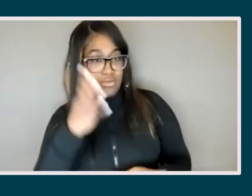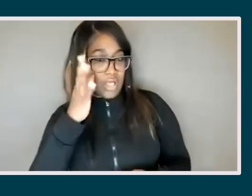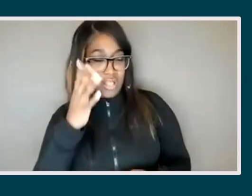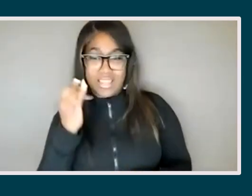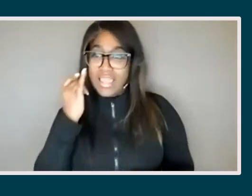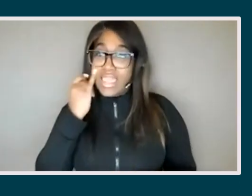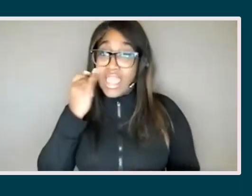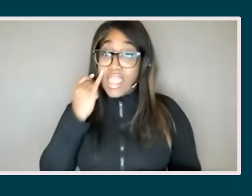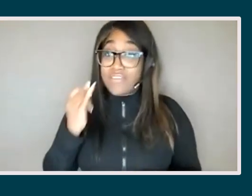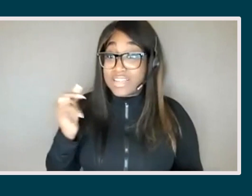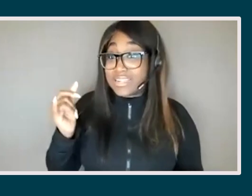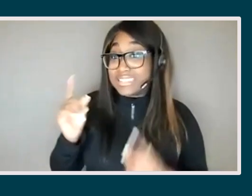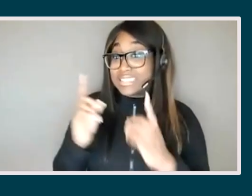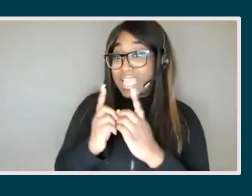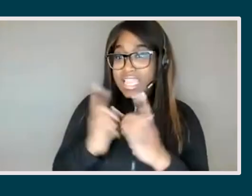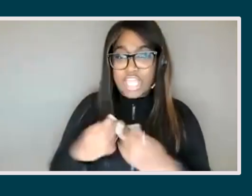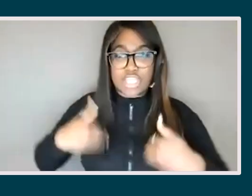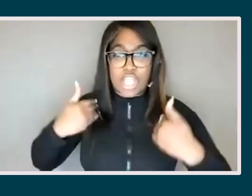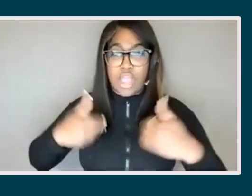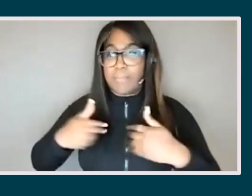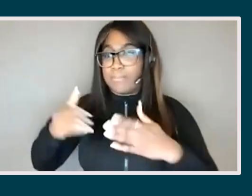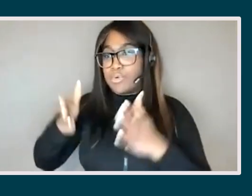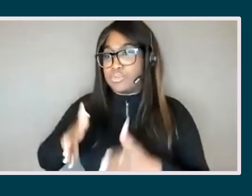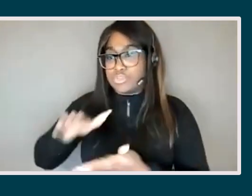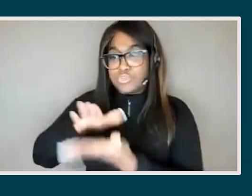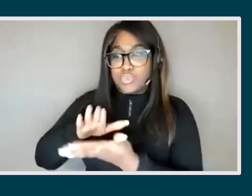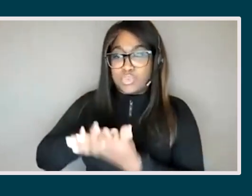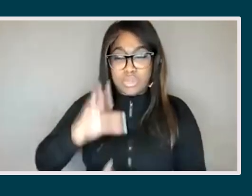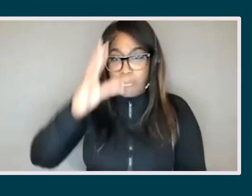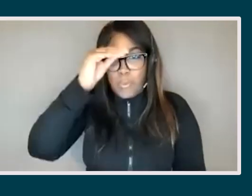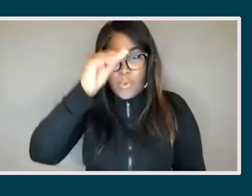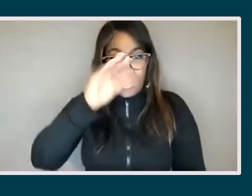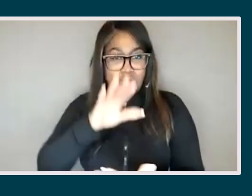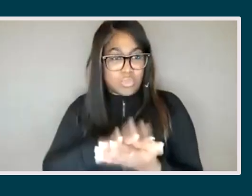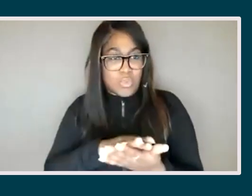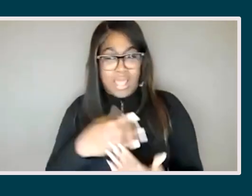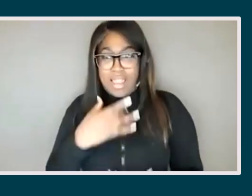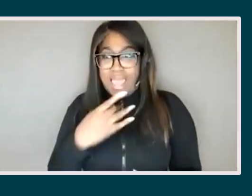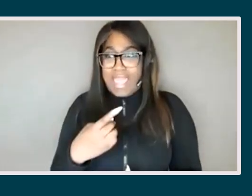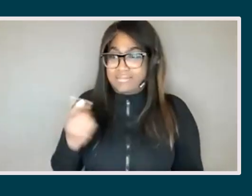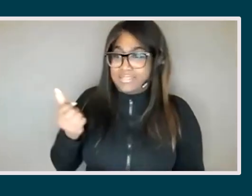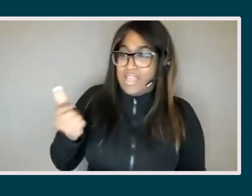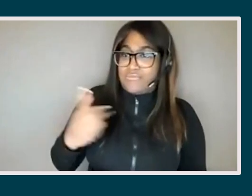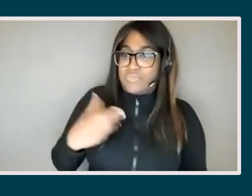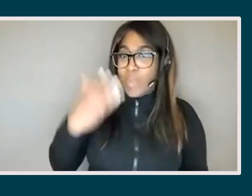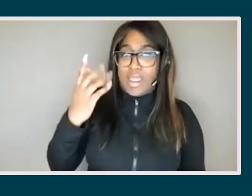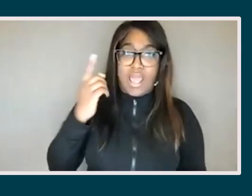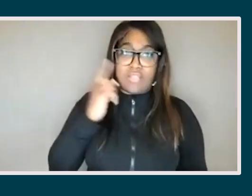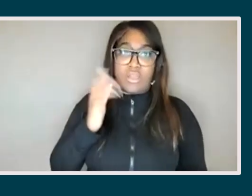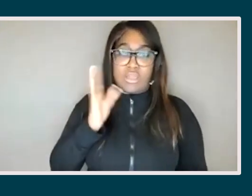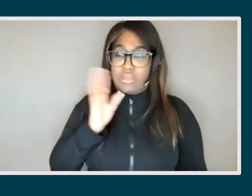there's a young person at school, or there's a boy at school I like, and he's white. And I thought he was going to flip a